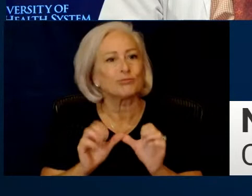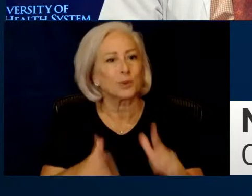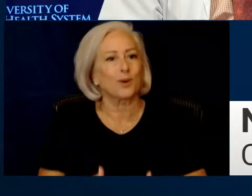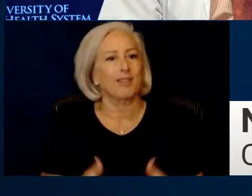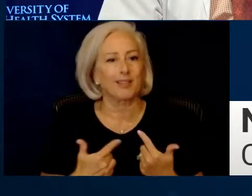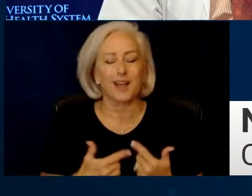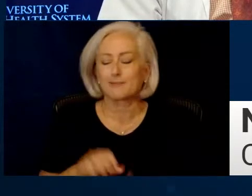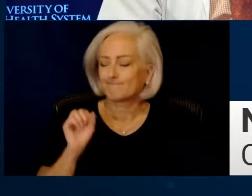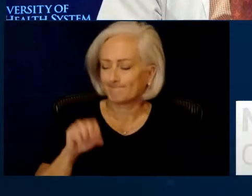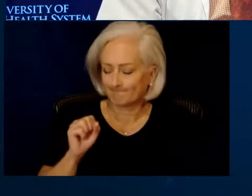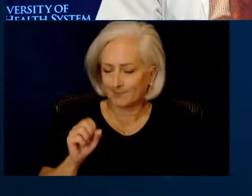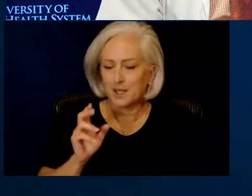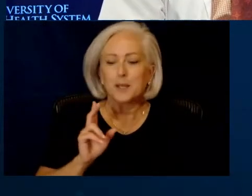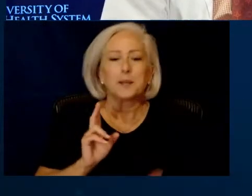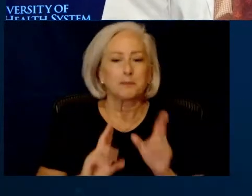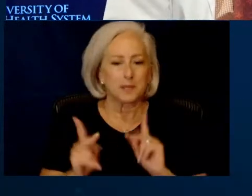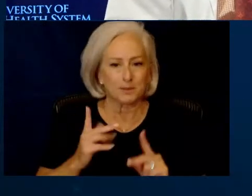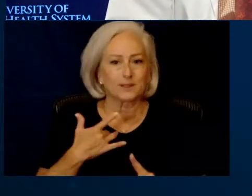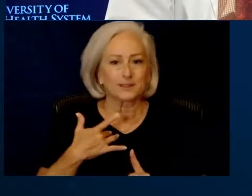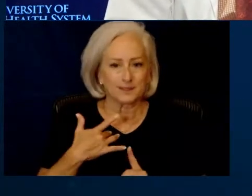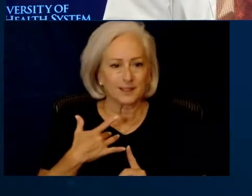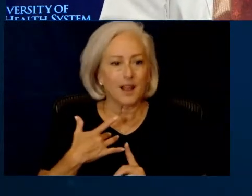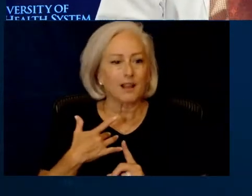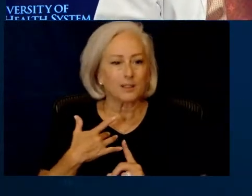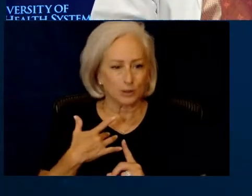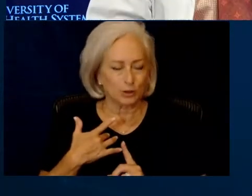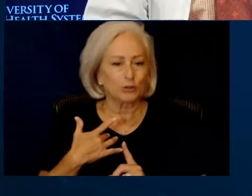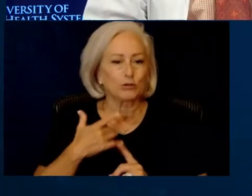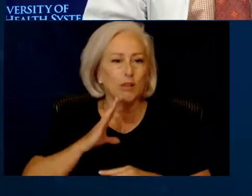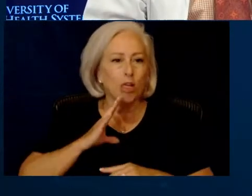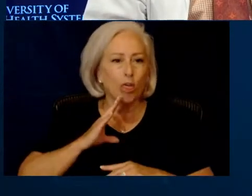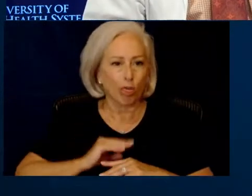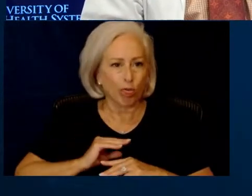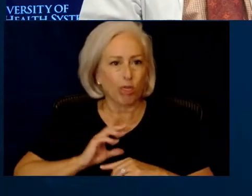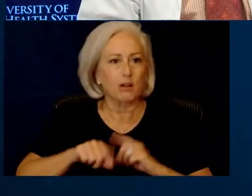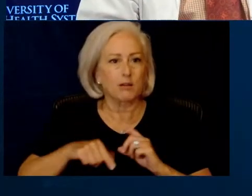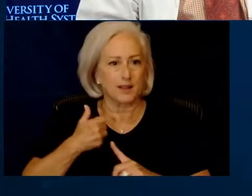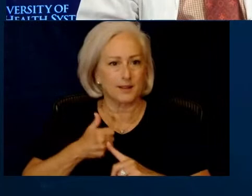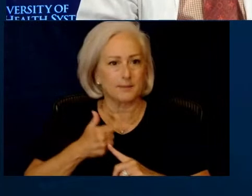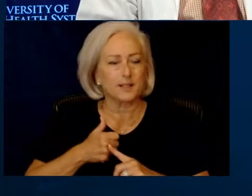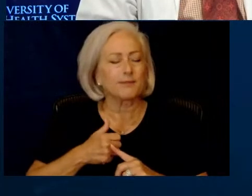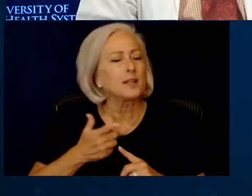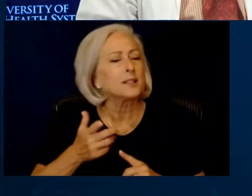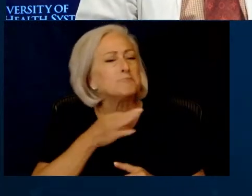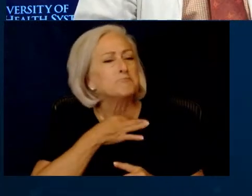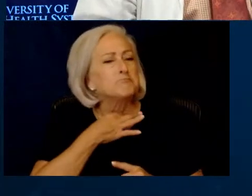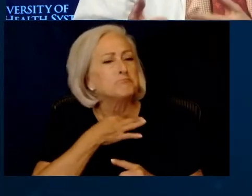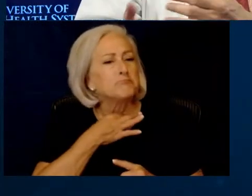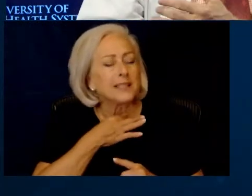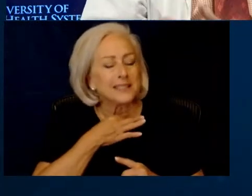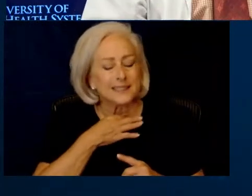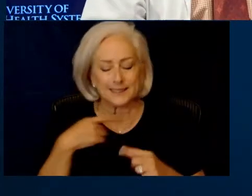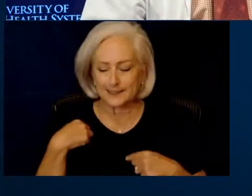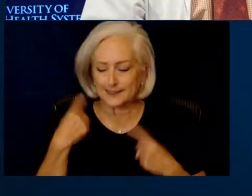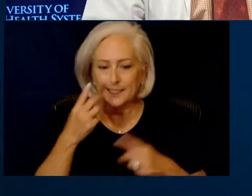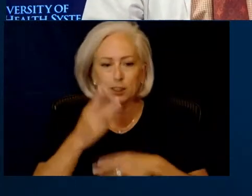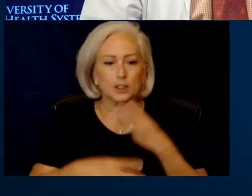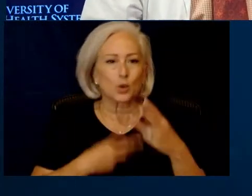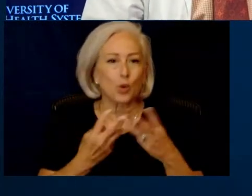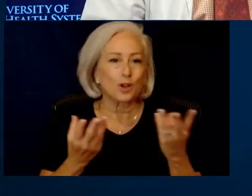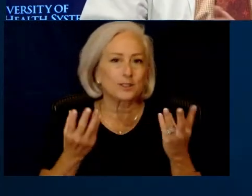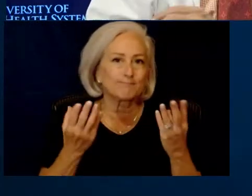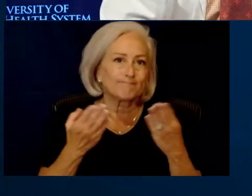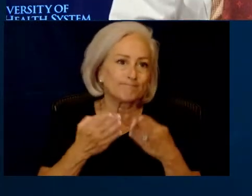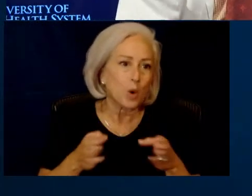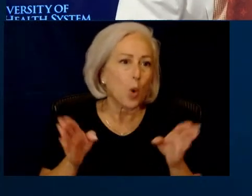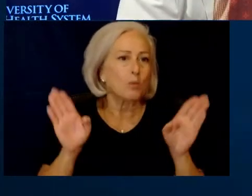lot for all of our own personal feelings. Have things gotten any better since society sort of opened back up? I mean, especially for adolescents, high